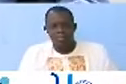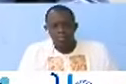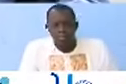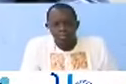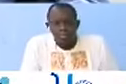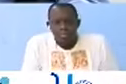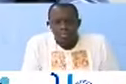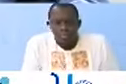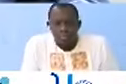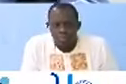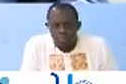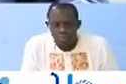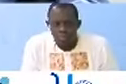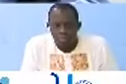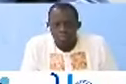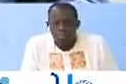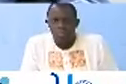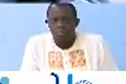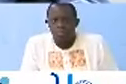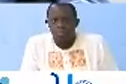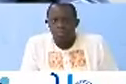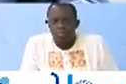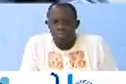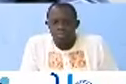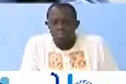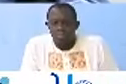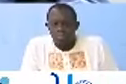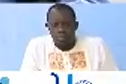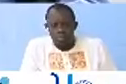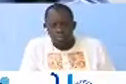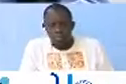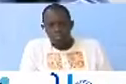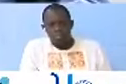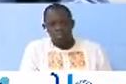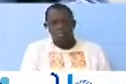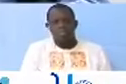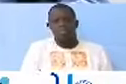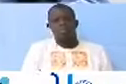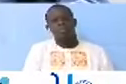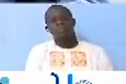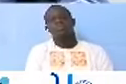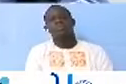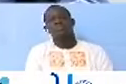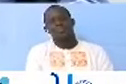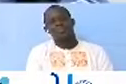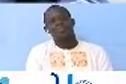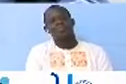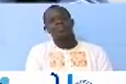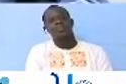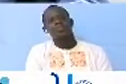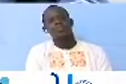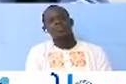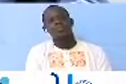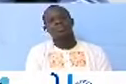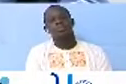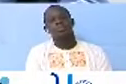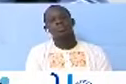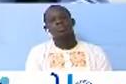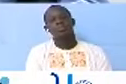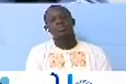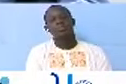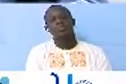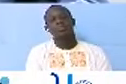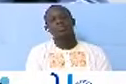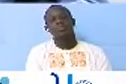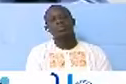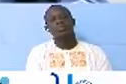good thing. I am a good thing. I am a tajire yala I am a good thing. I am a good thing. I am a good thing. I